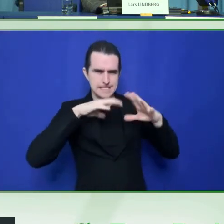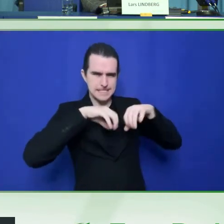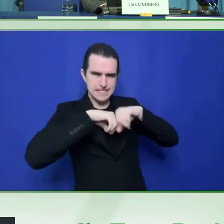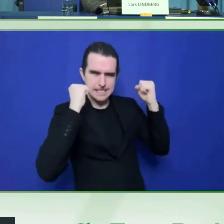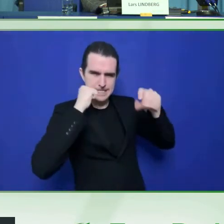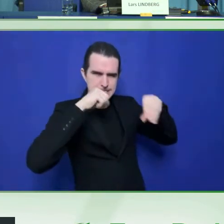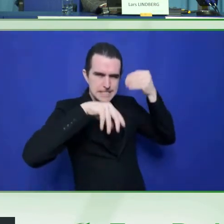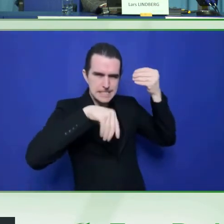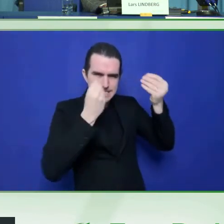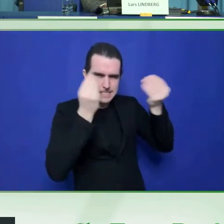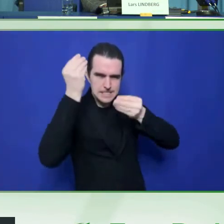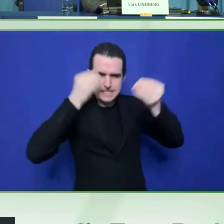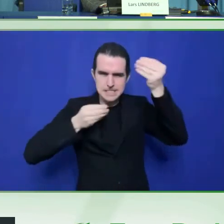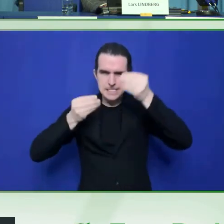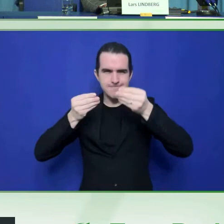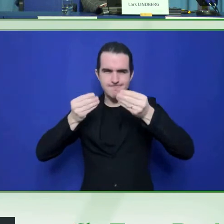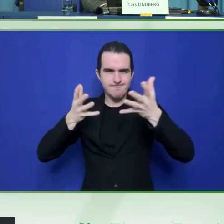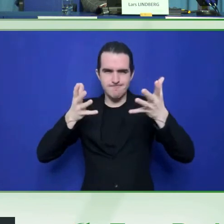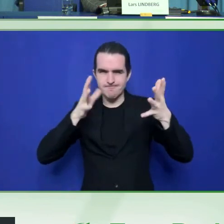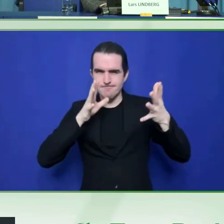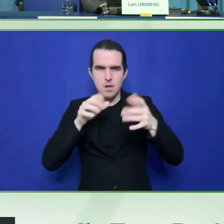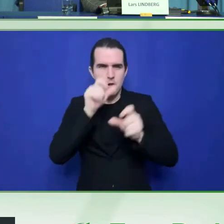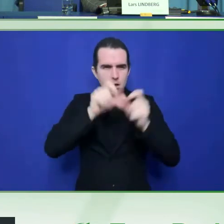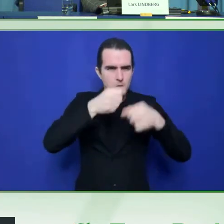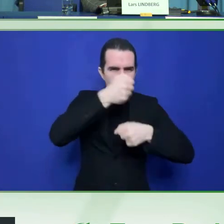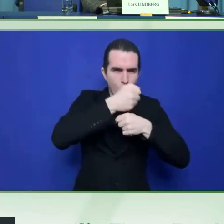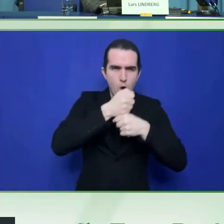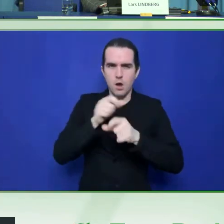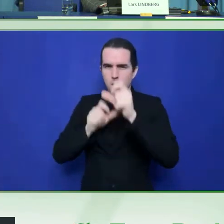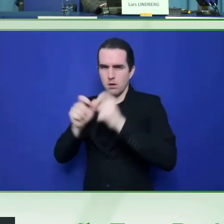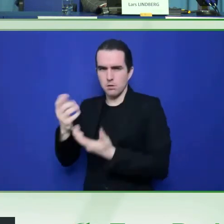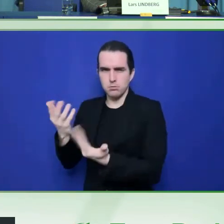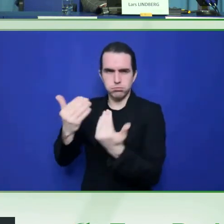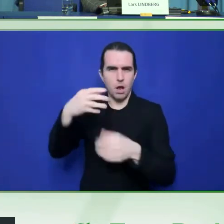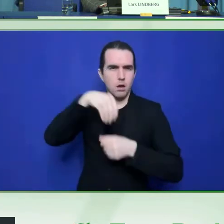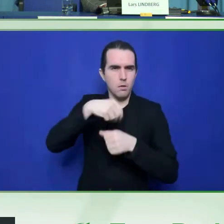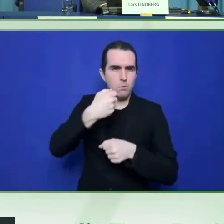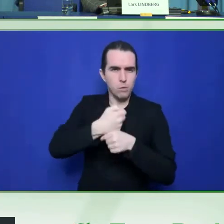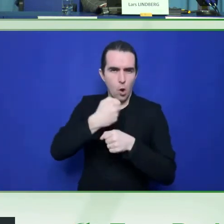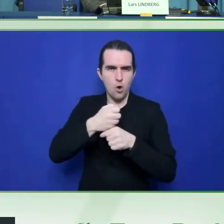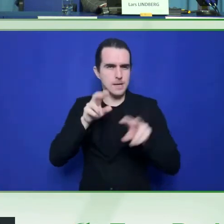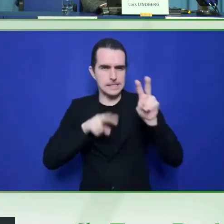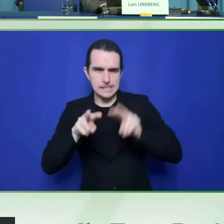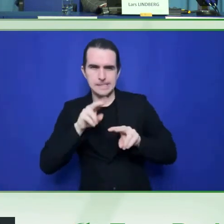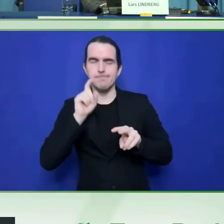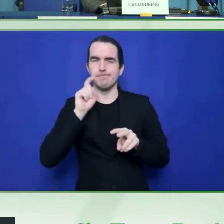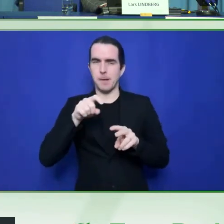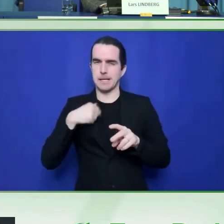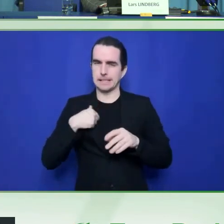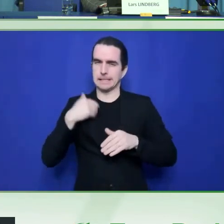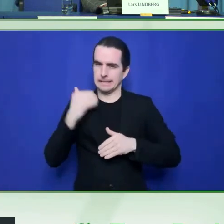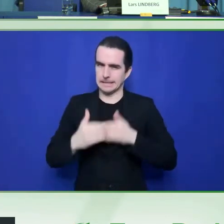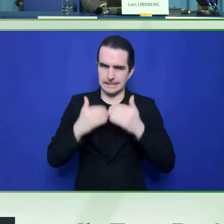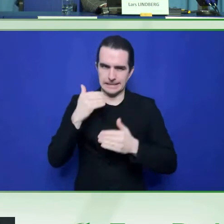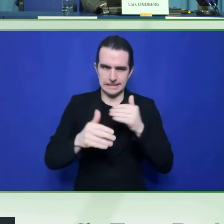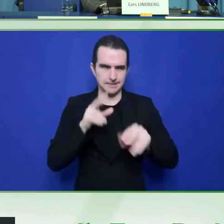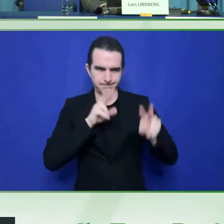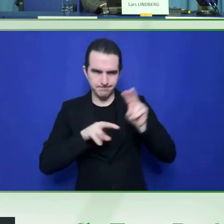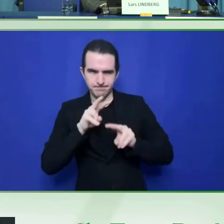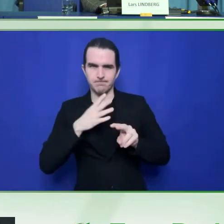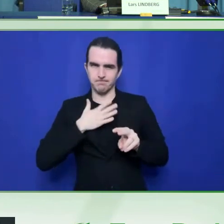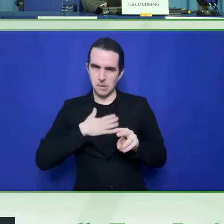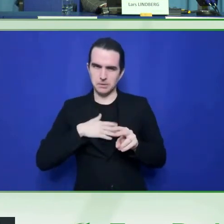disseminate innovative solutions. But we also need to work more on research,